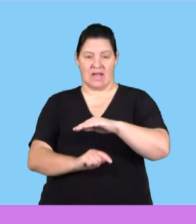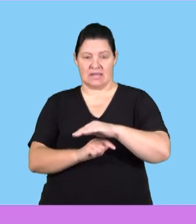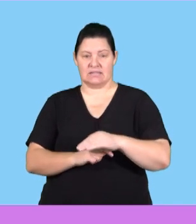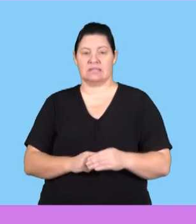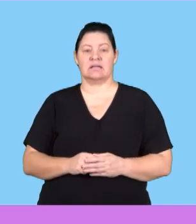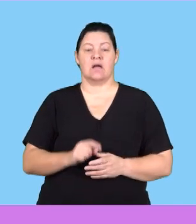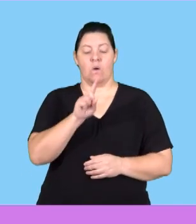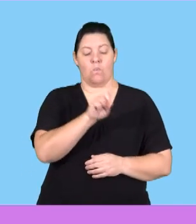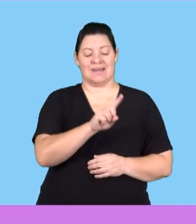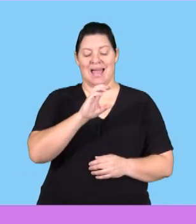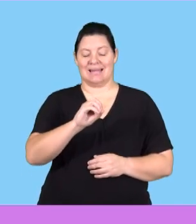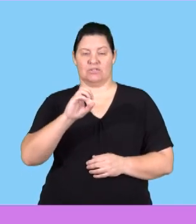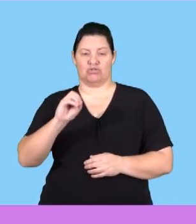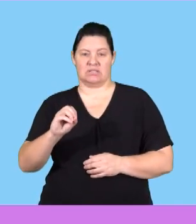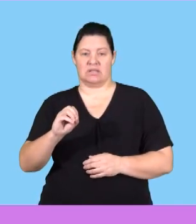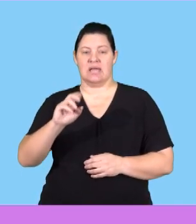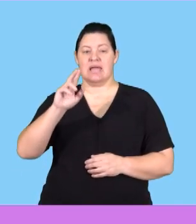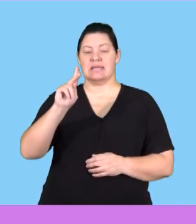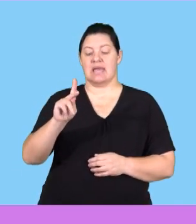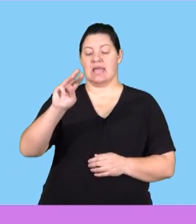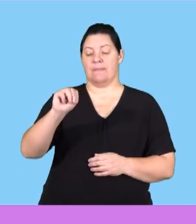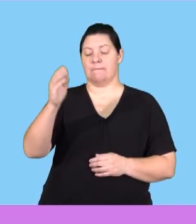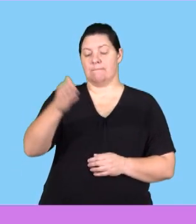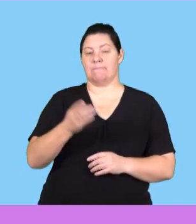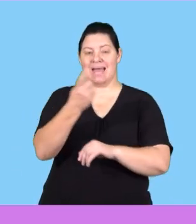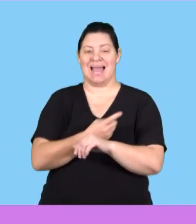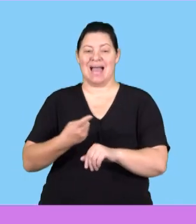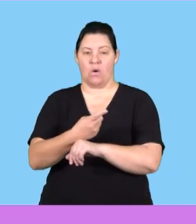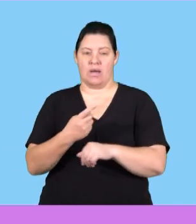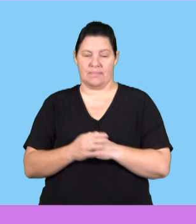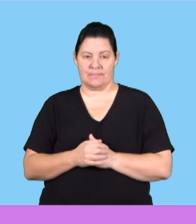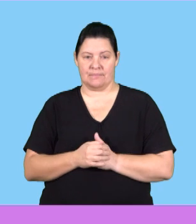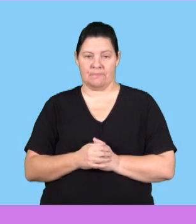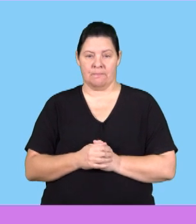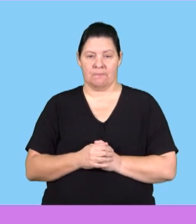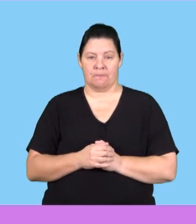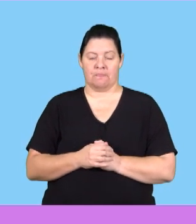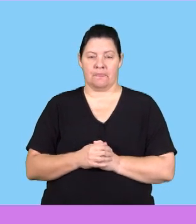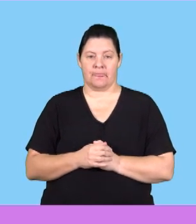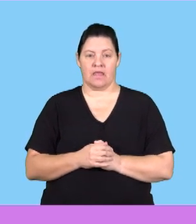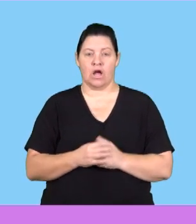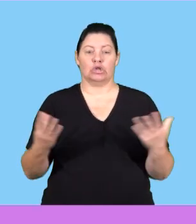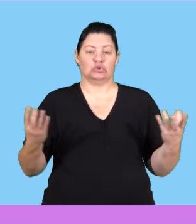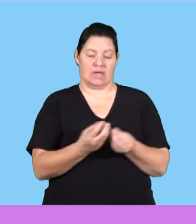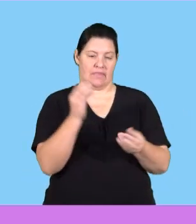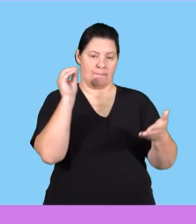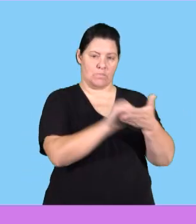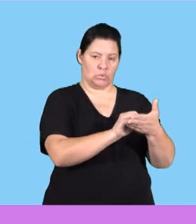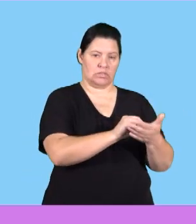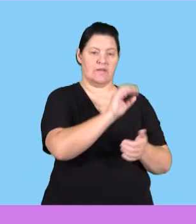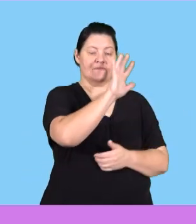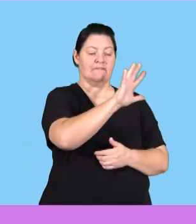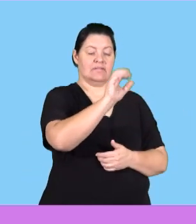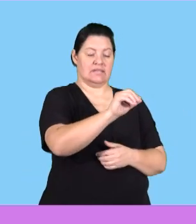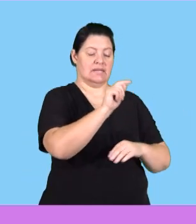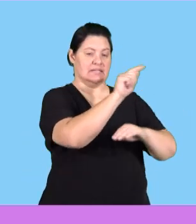by 100 kilometers per hour. So let us divide together.